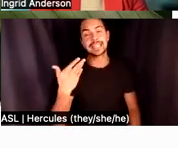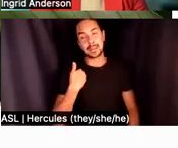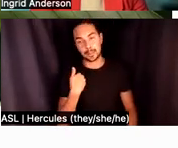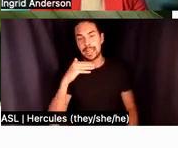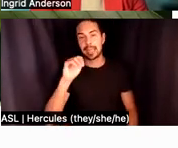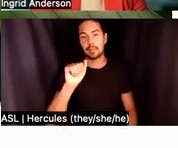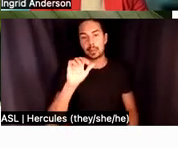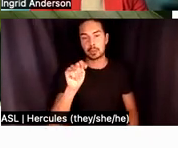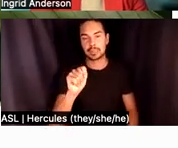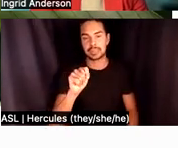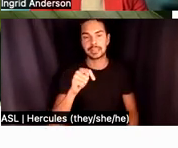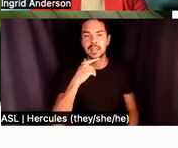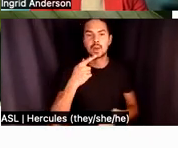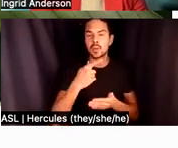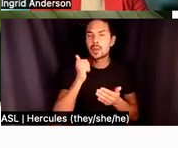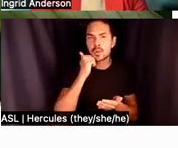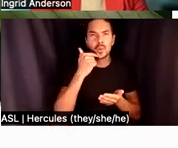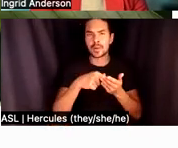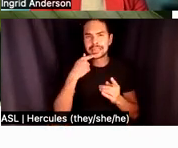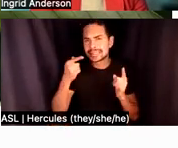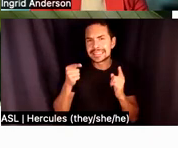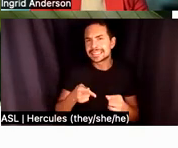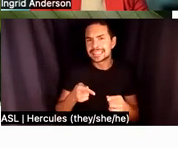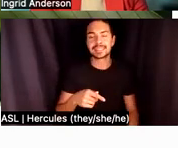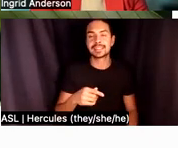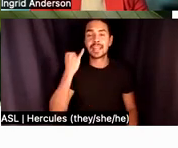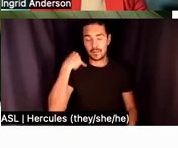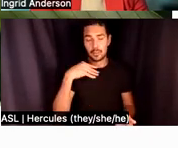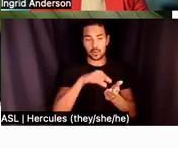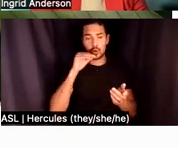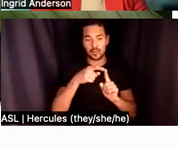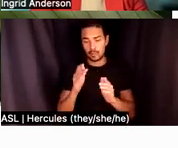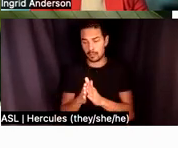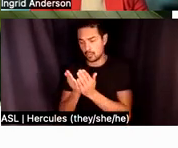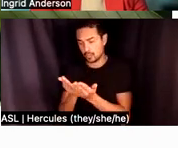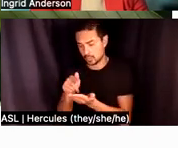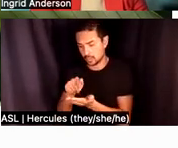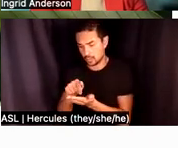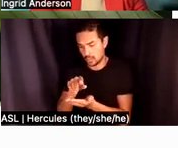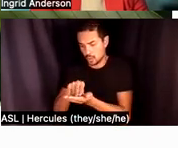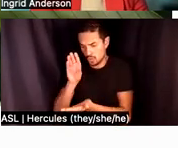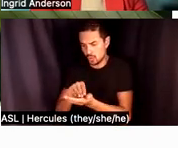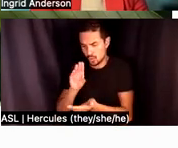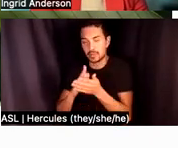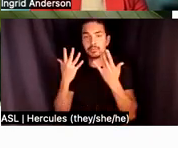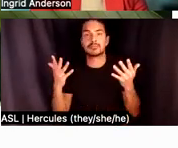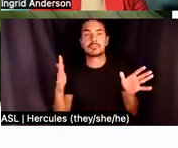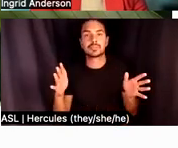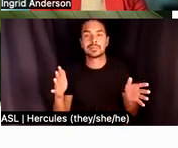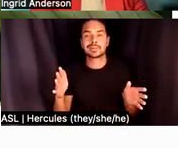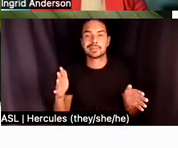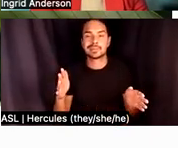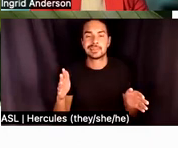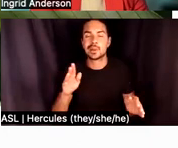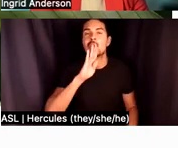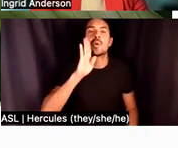is this? You know, and recognizing them like, oh, if I'm only learning things from books and not having conversations with people, it's going to maybe be outdated